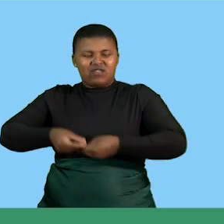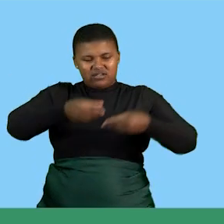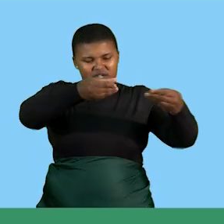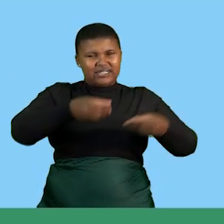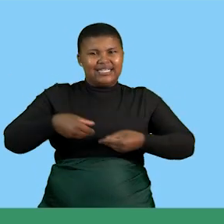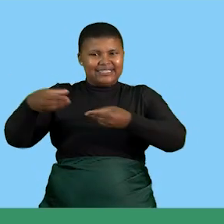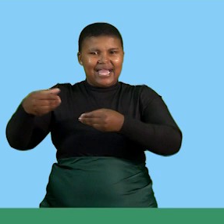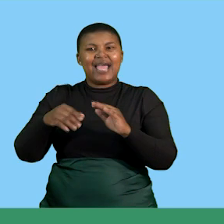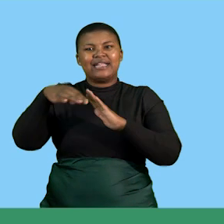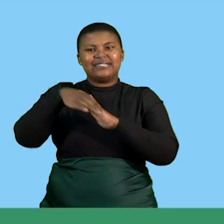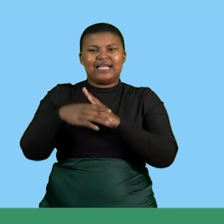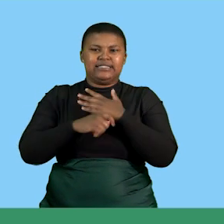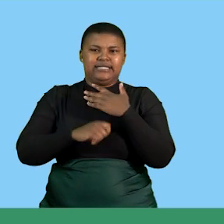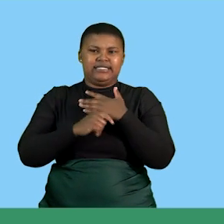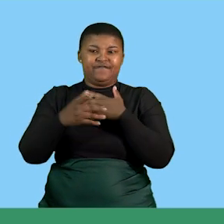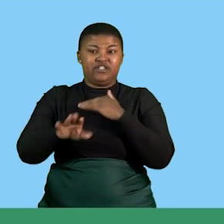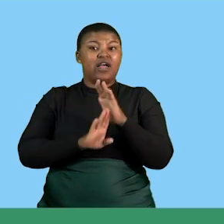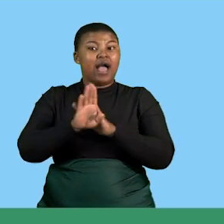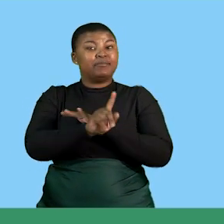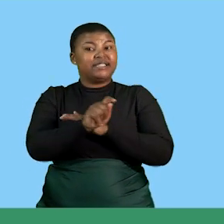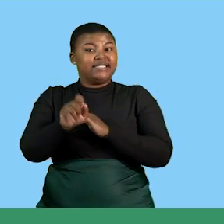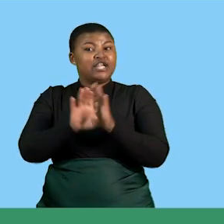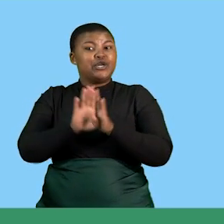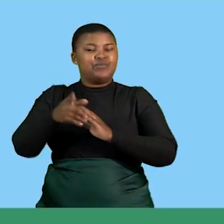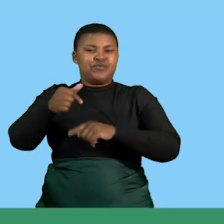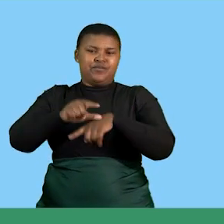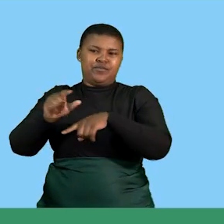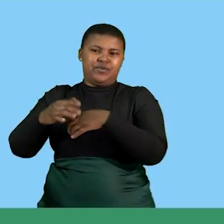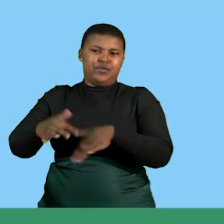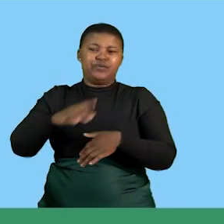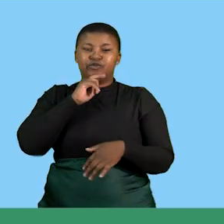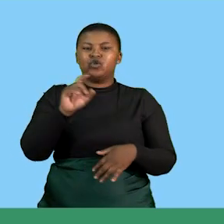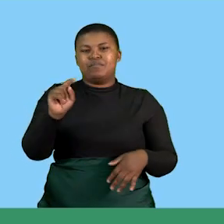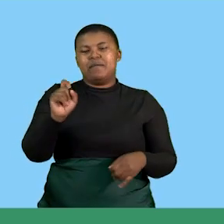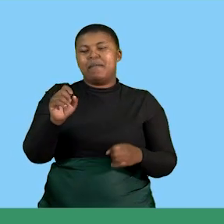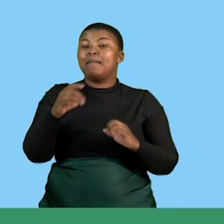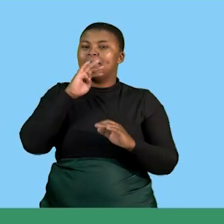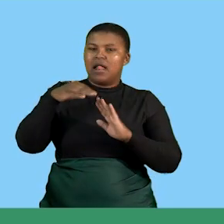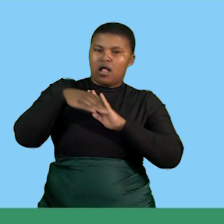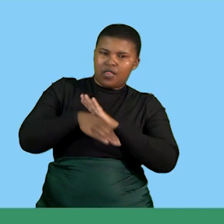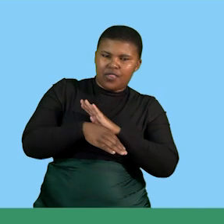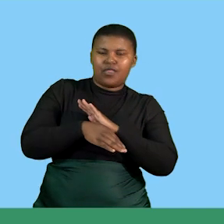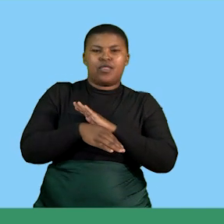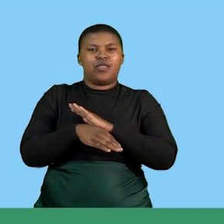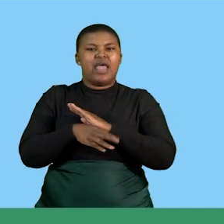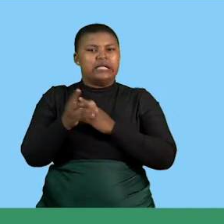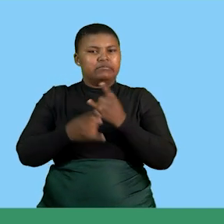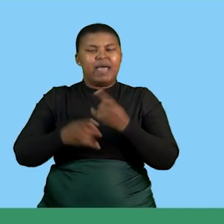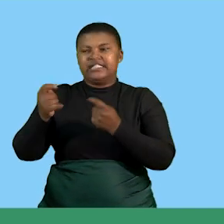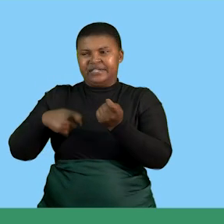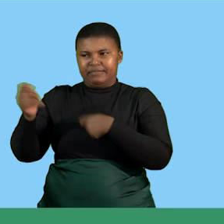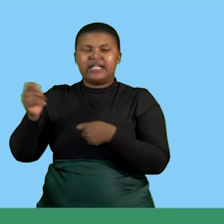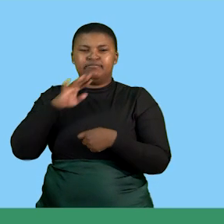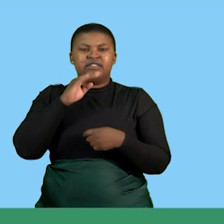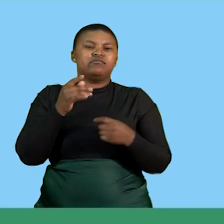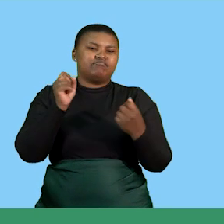Tiger Tires to improve their profits, which is then, of course, decreasing our Tiger Tires' expenses